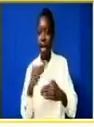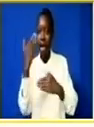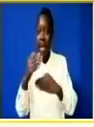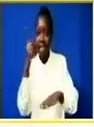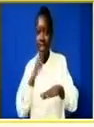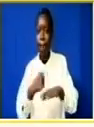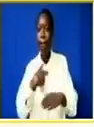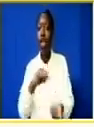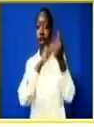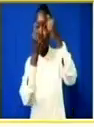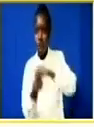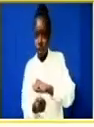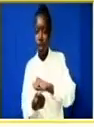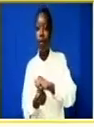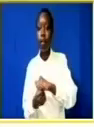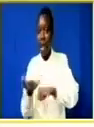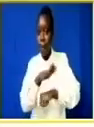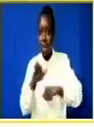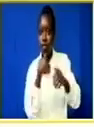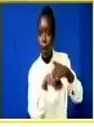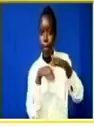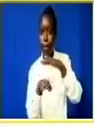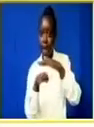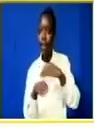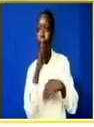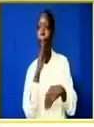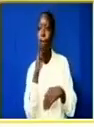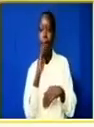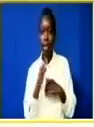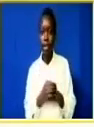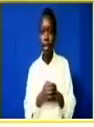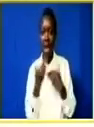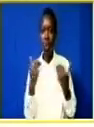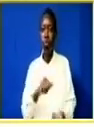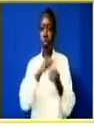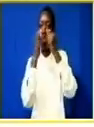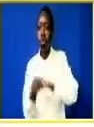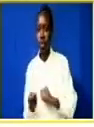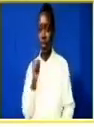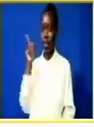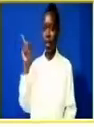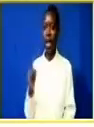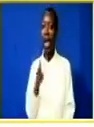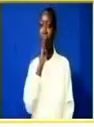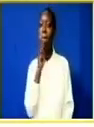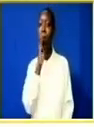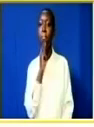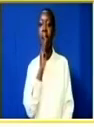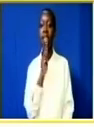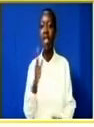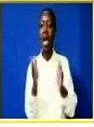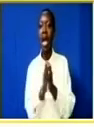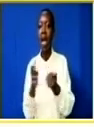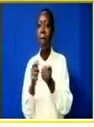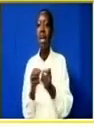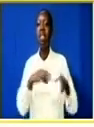interchange. Mm-hmm. So here I plant beans, mm-hmm. the maize I put them here, mm-hmm. potatoes, carrots. Has any crop gone back wherever it was?